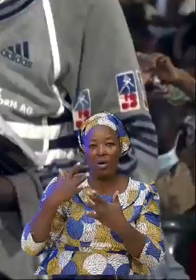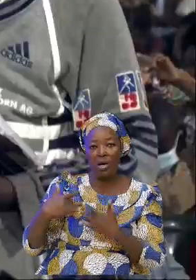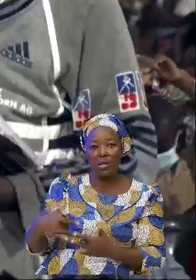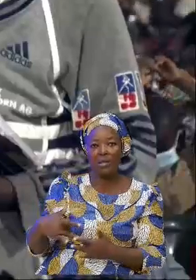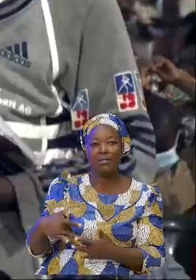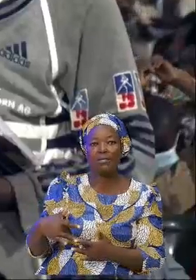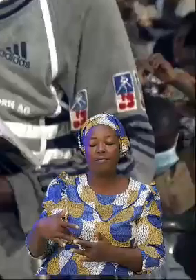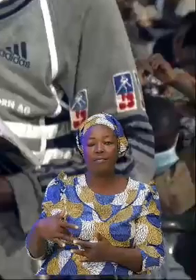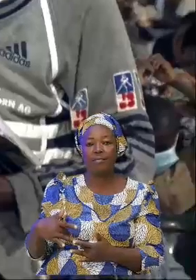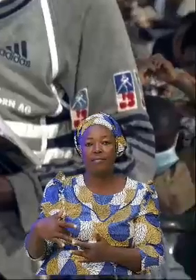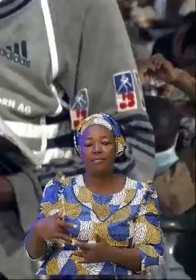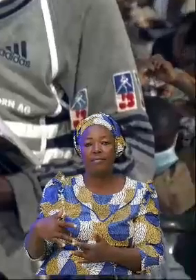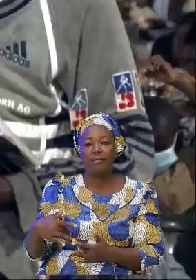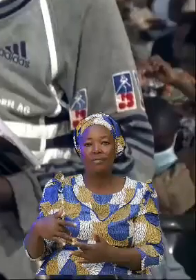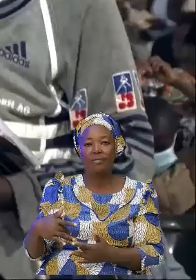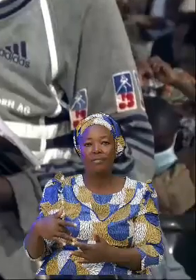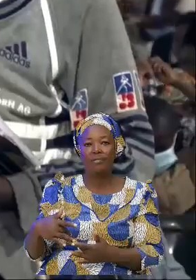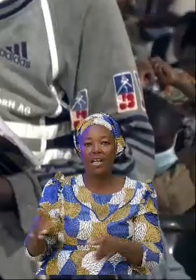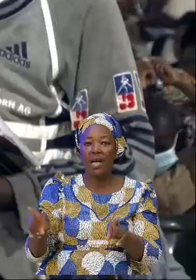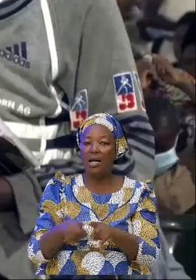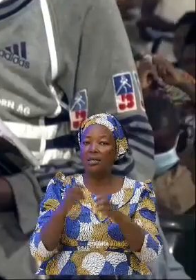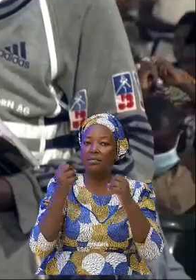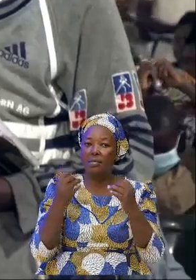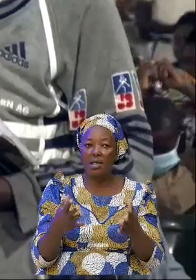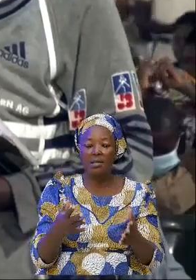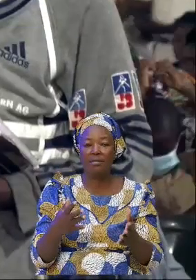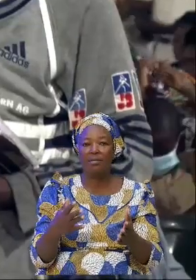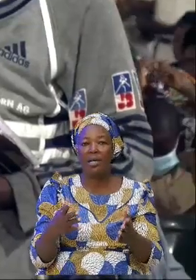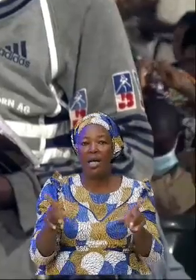the Savior, into your heart.